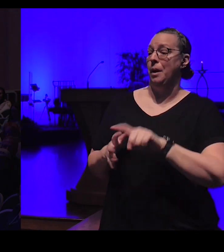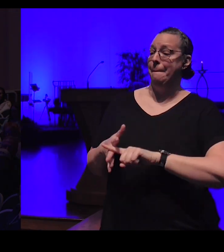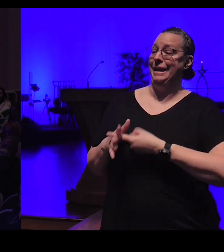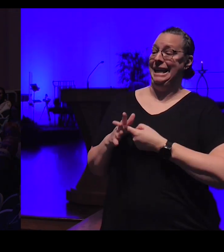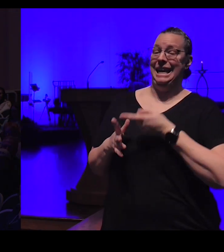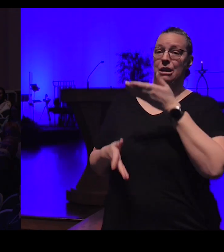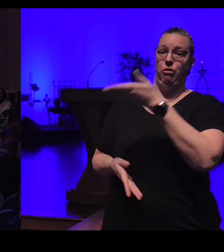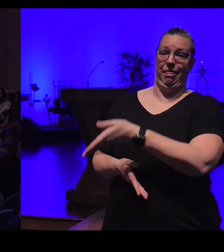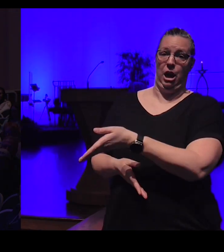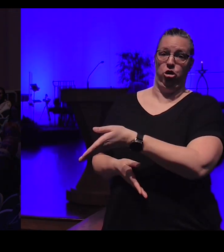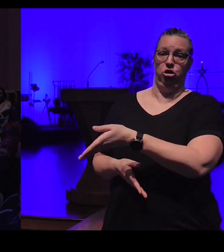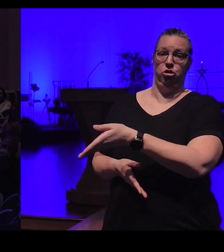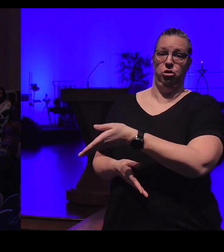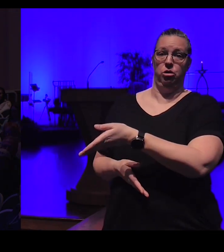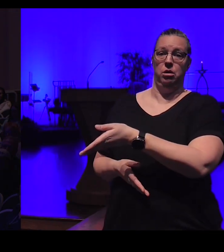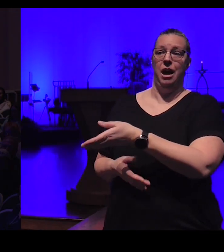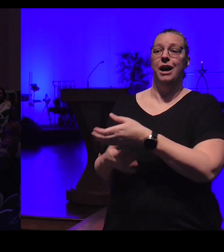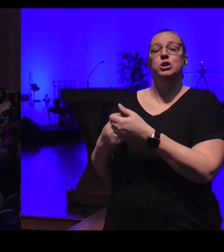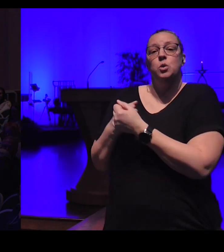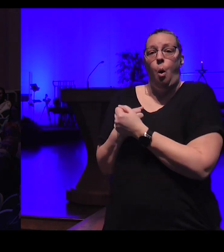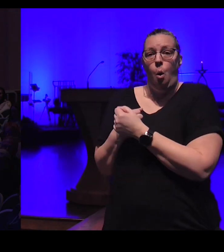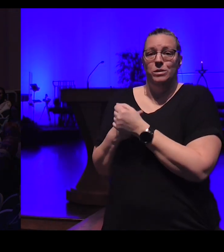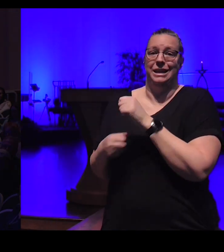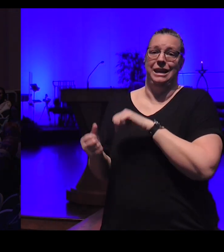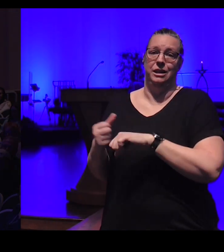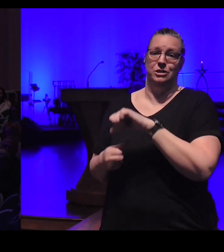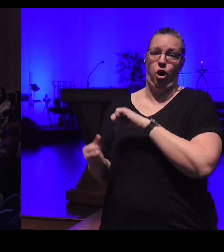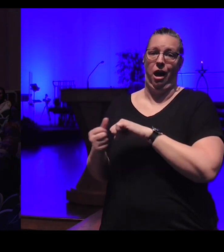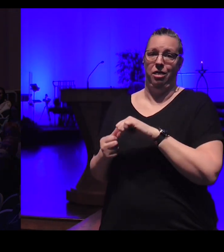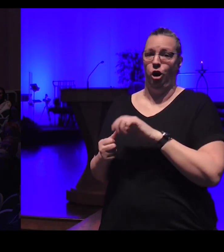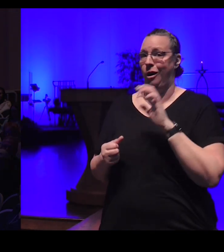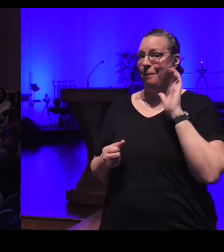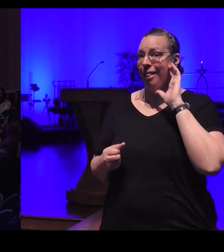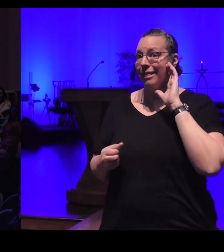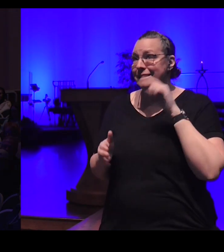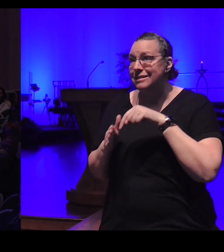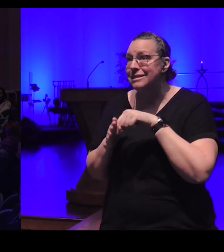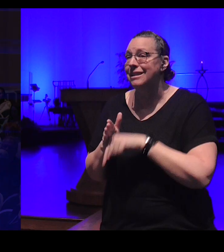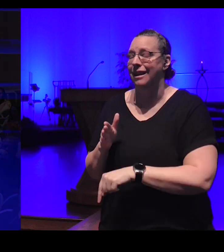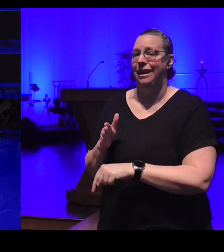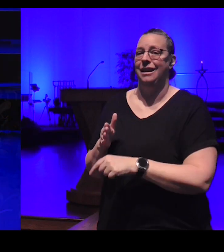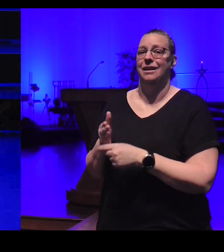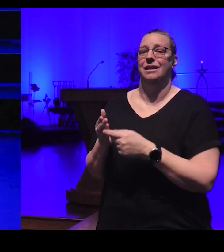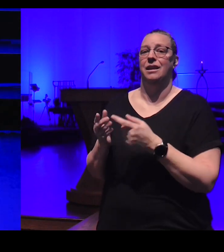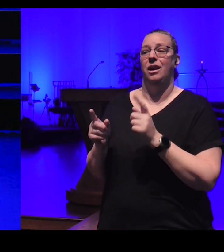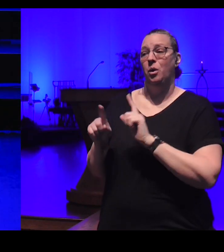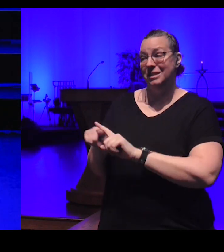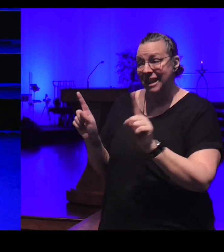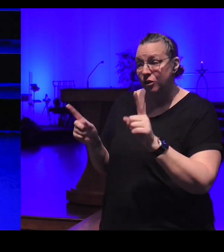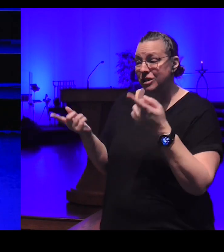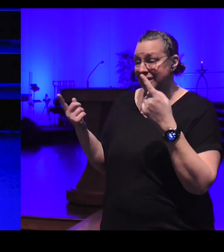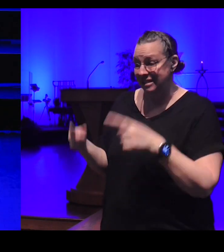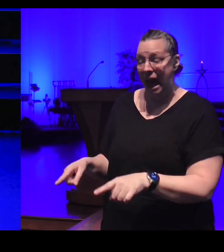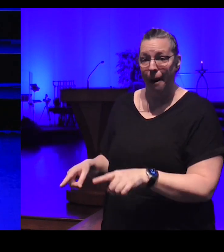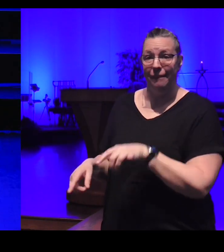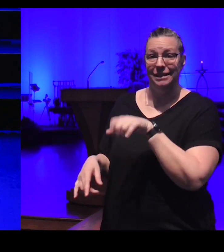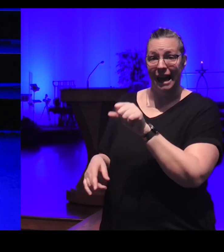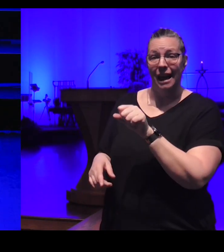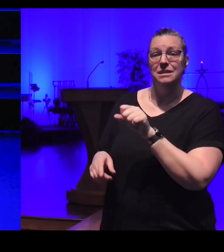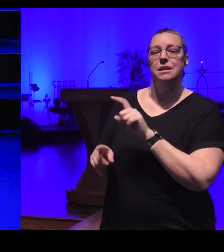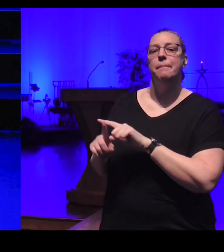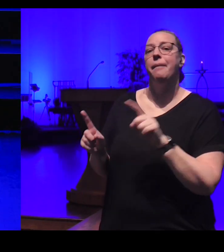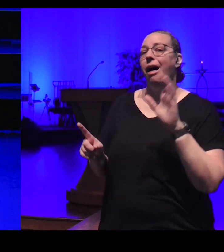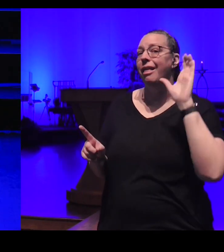begin right where you are by holding each other, by listening deeply, even when there are differences, by listening